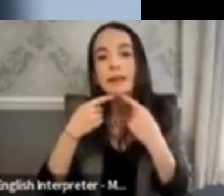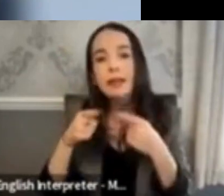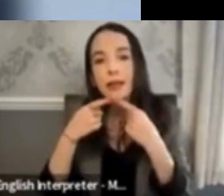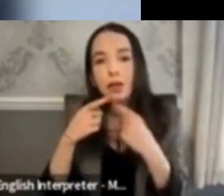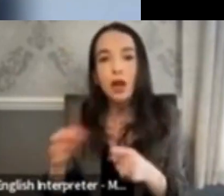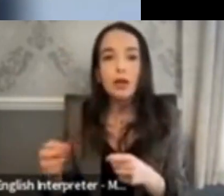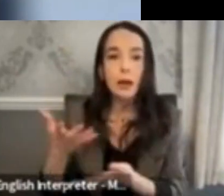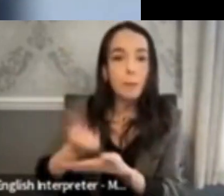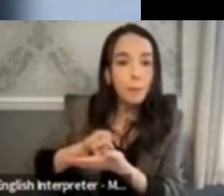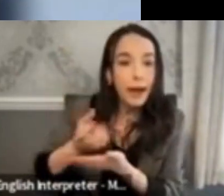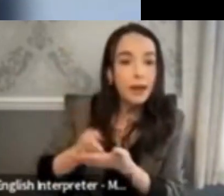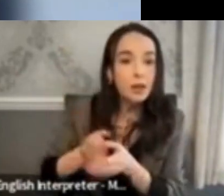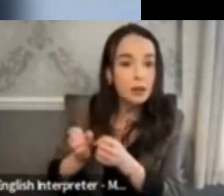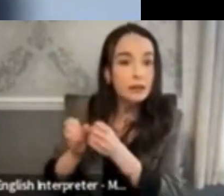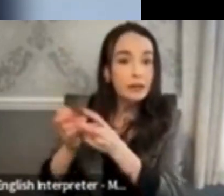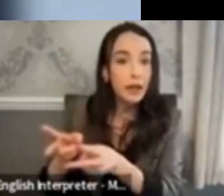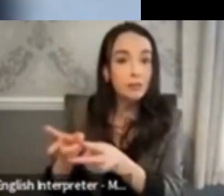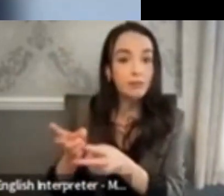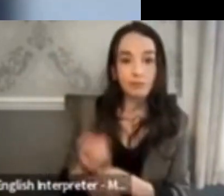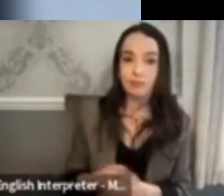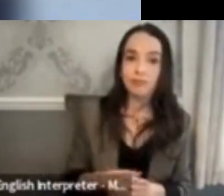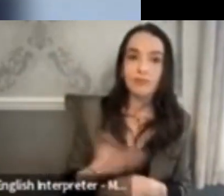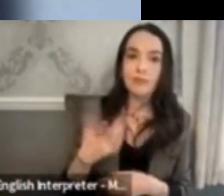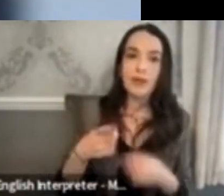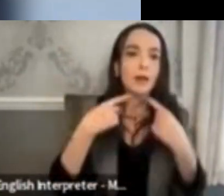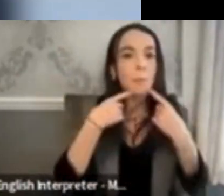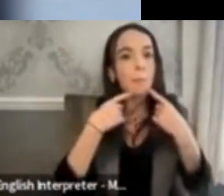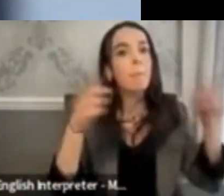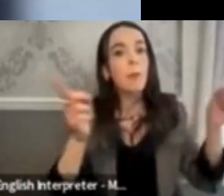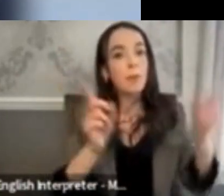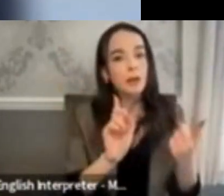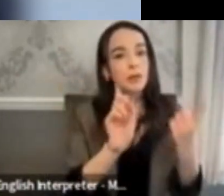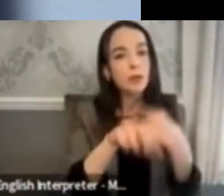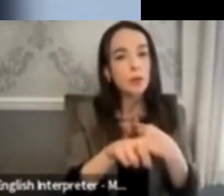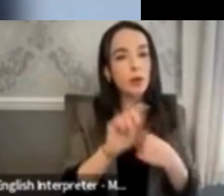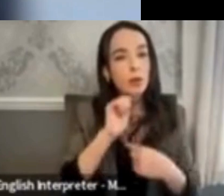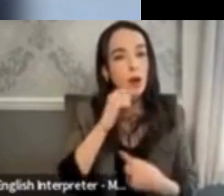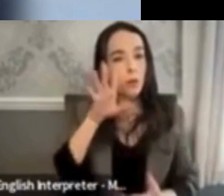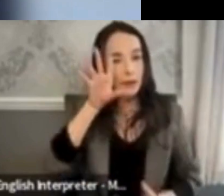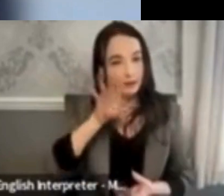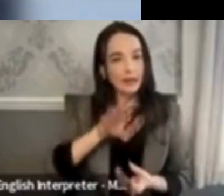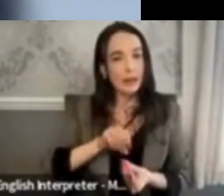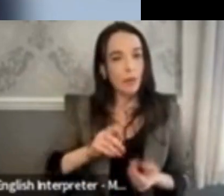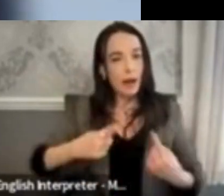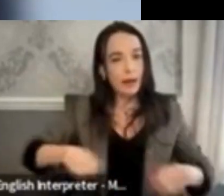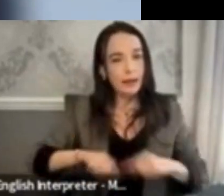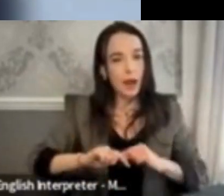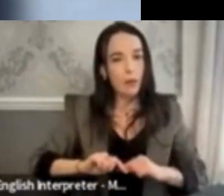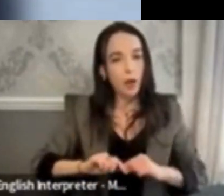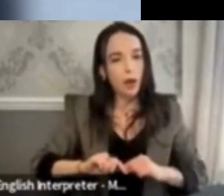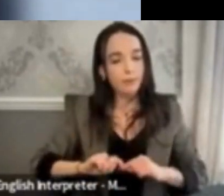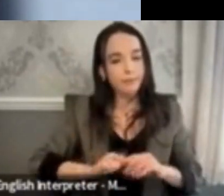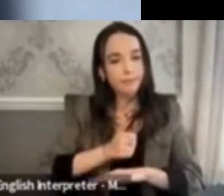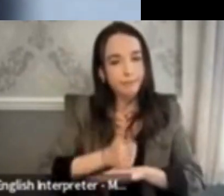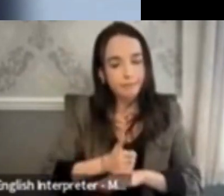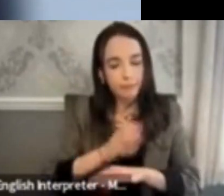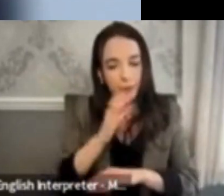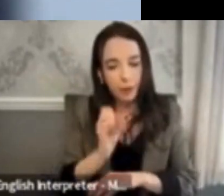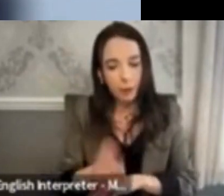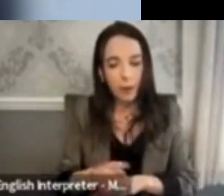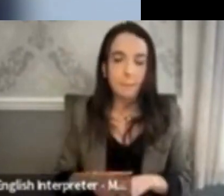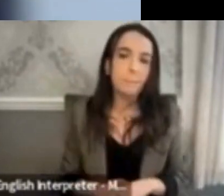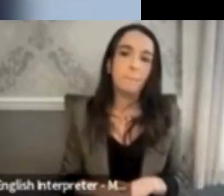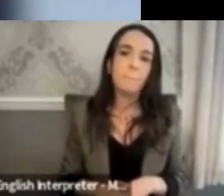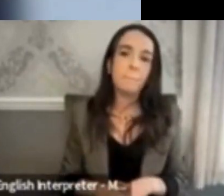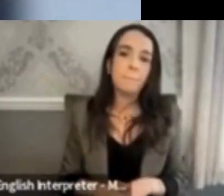we have responded publicly on this, but I'll seek to summarise end to end the position. So as you all know,